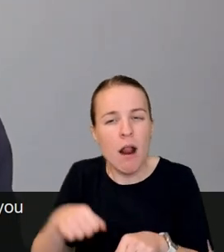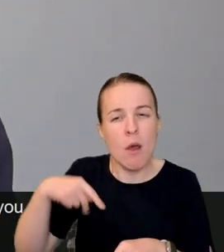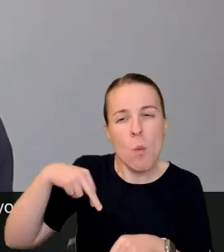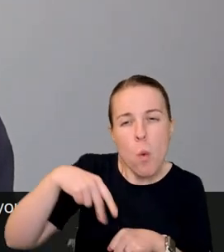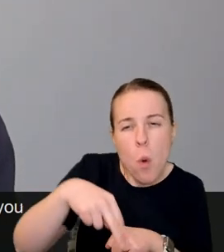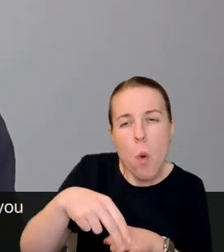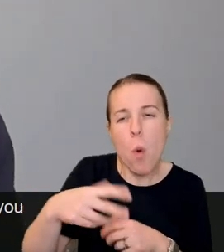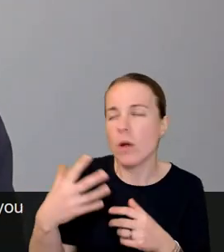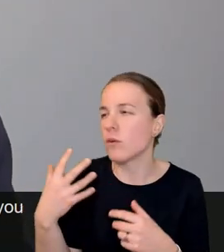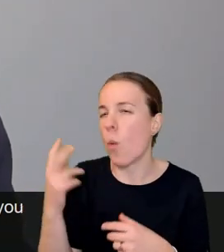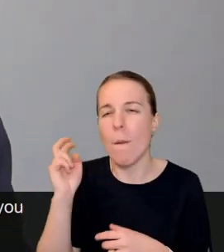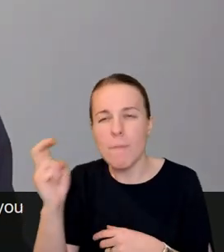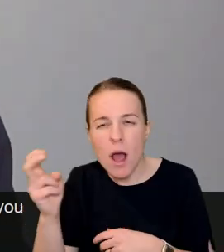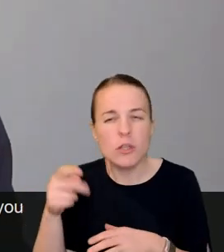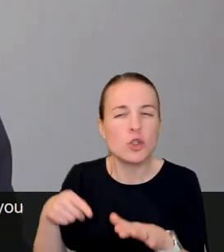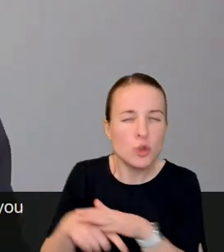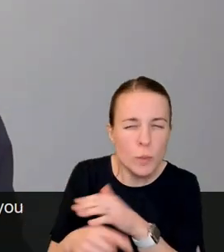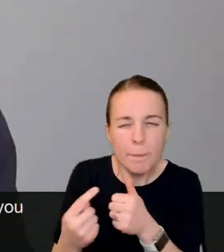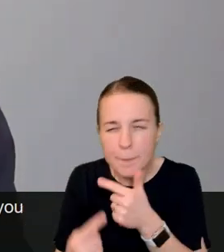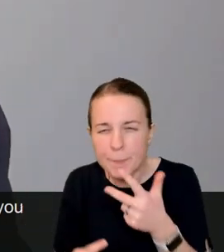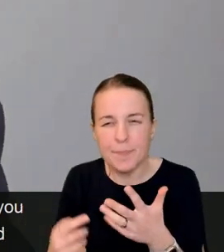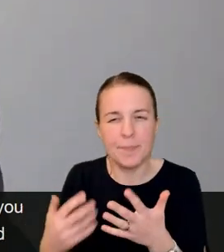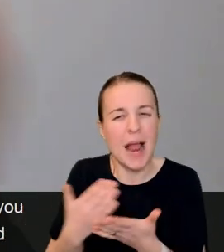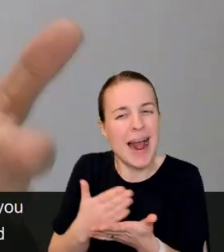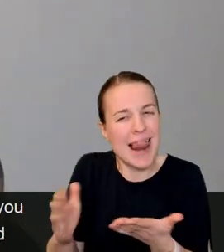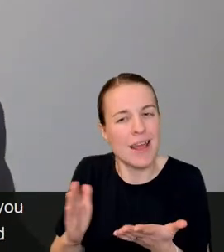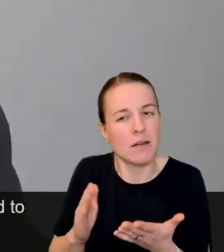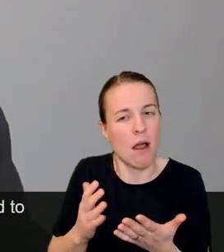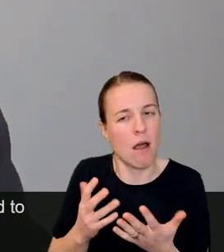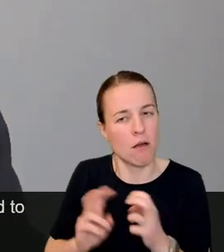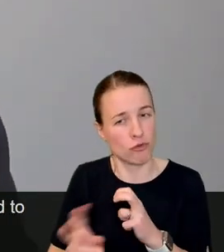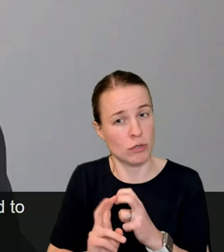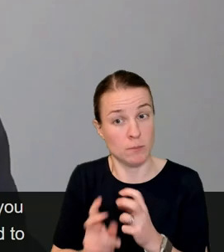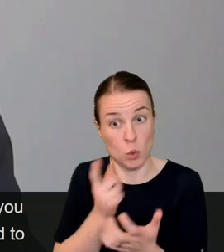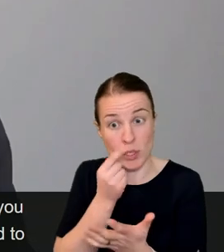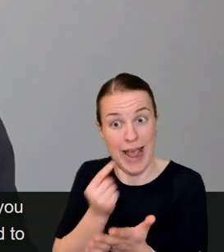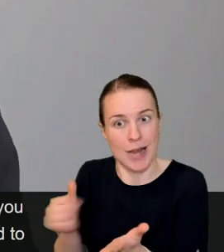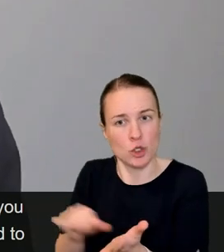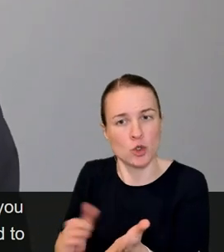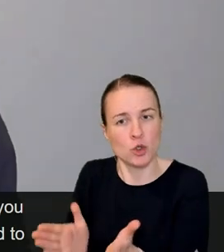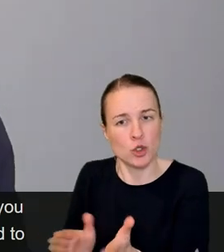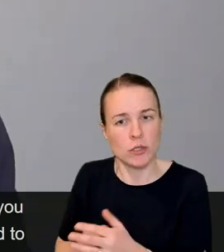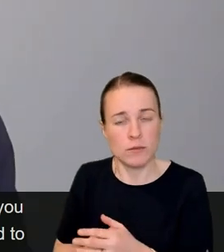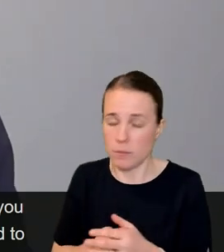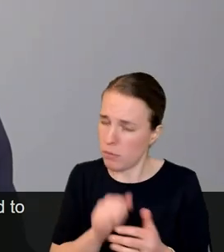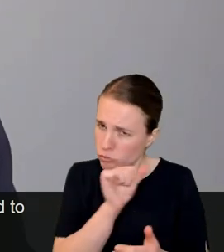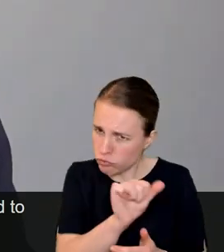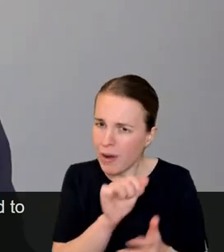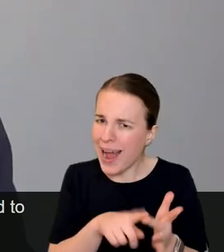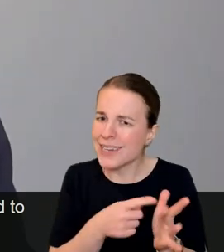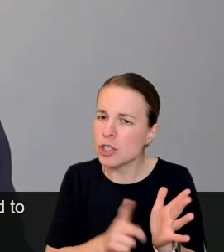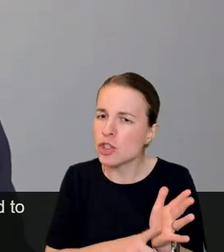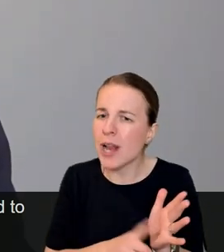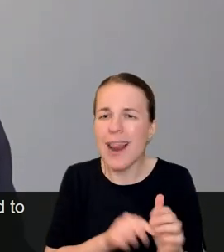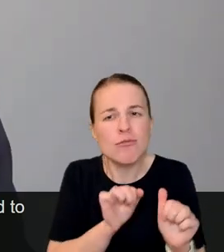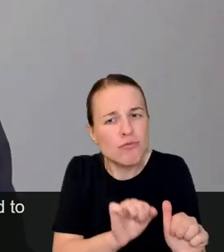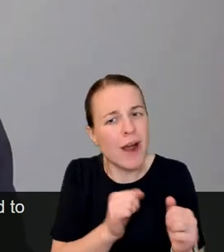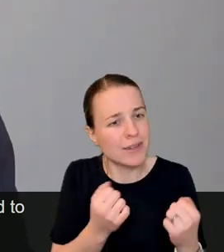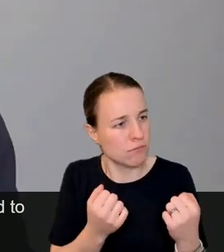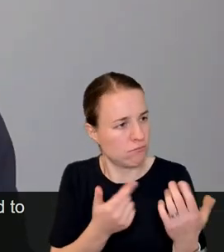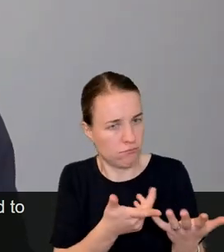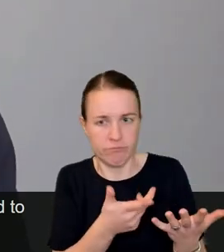driving should do so. But what nobody wants, not least you, Jill, because you rely upon your car as a disabled